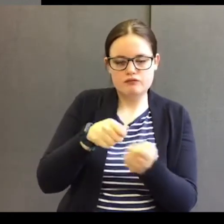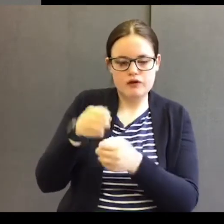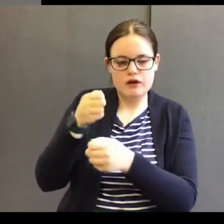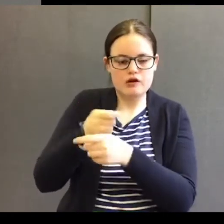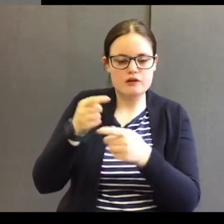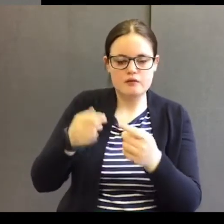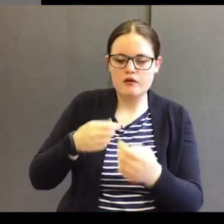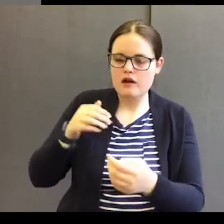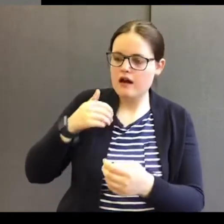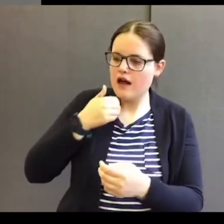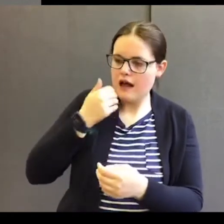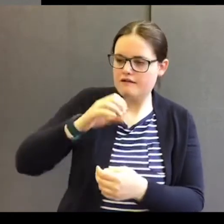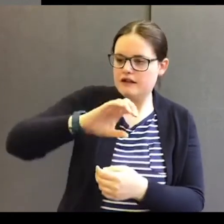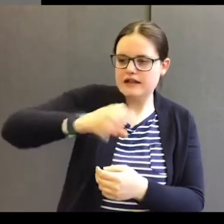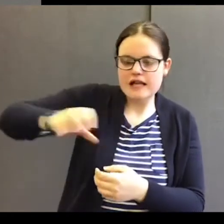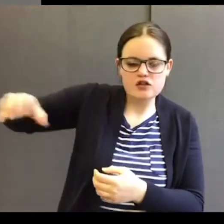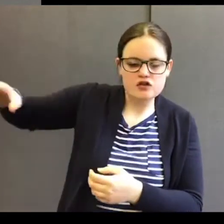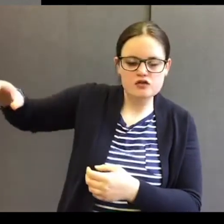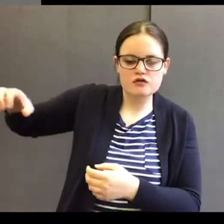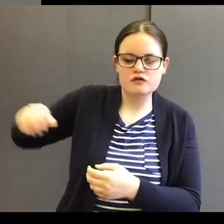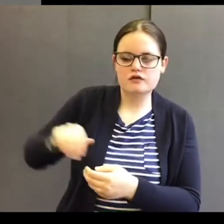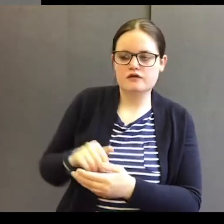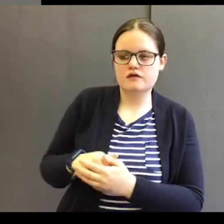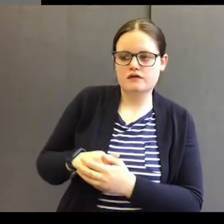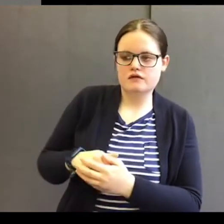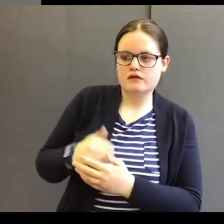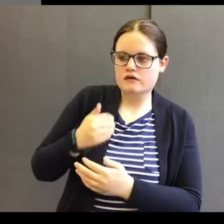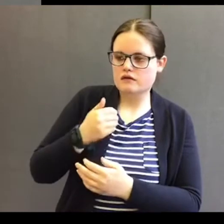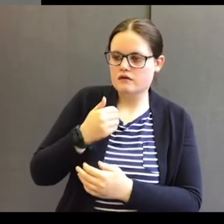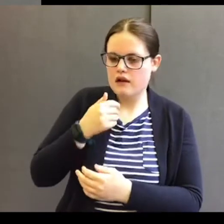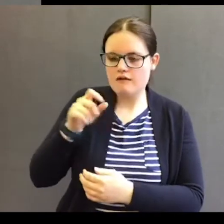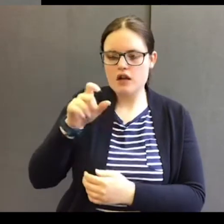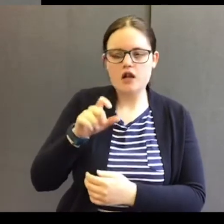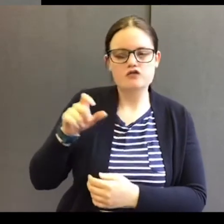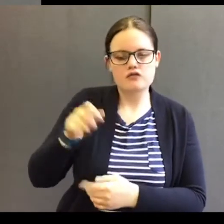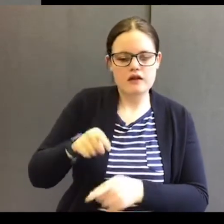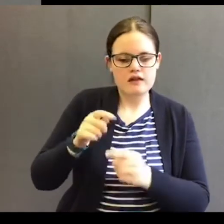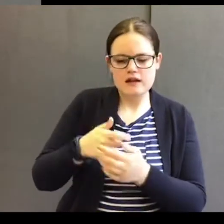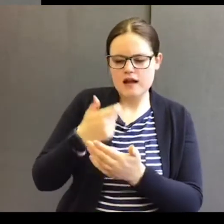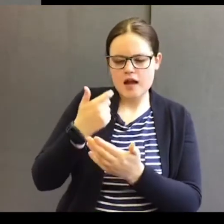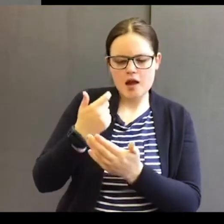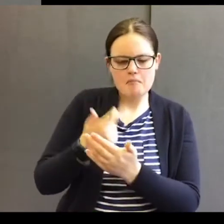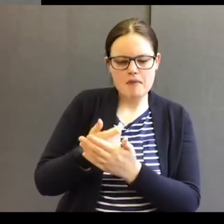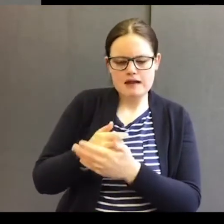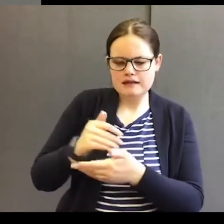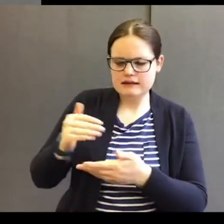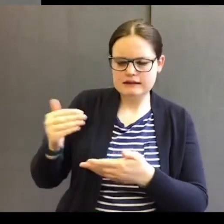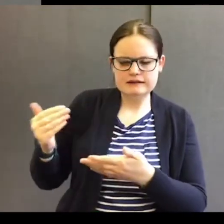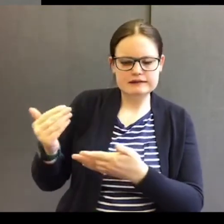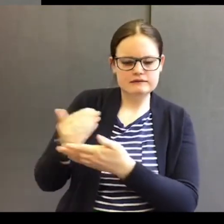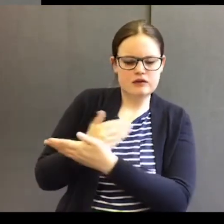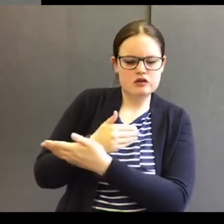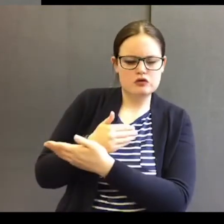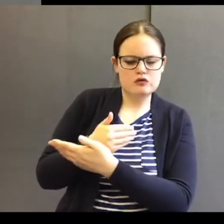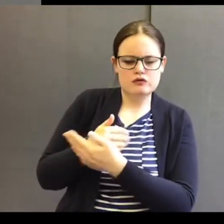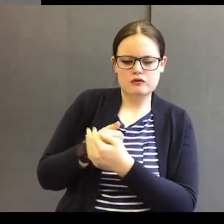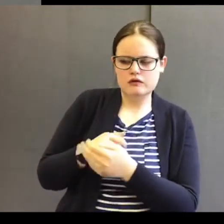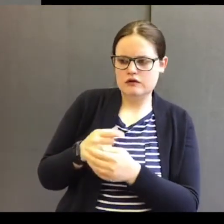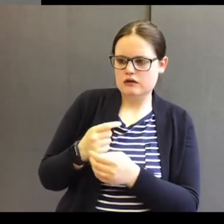the gospel to every land and to every nation. This miraculous